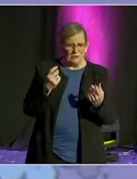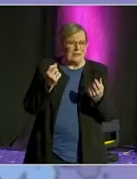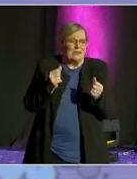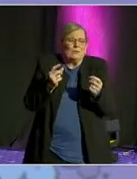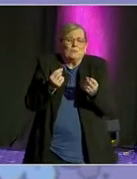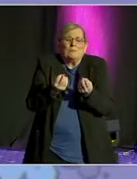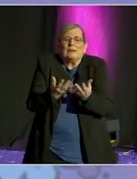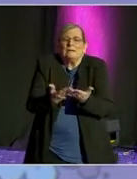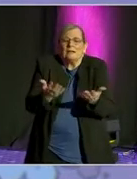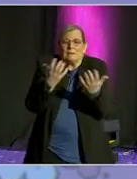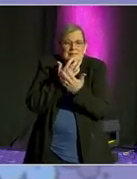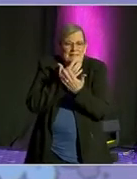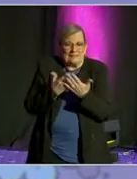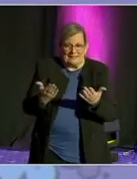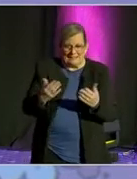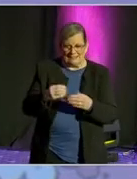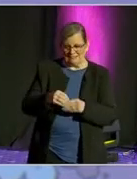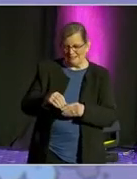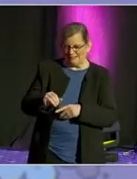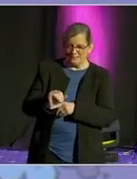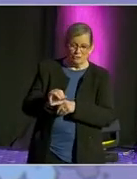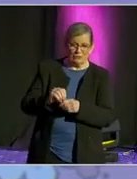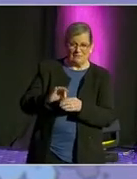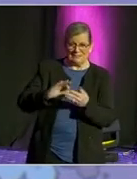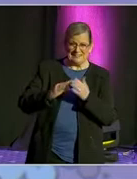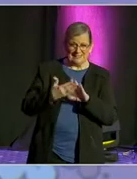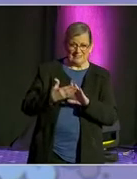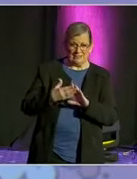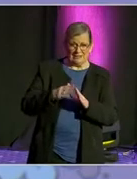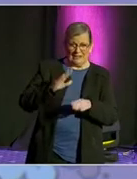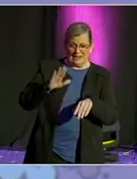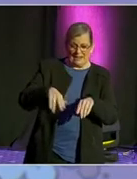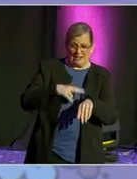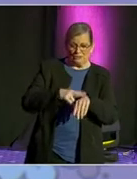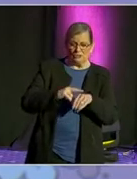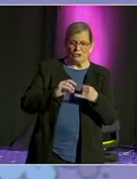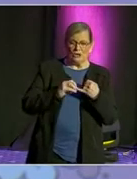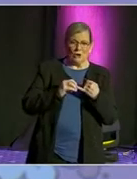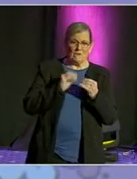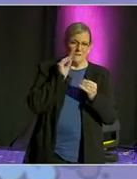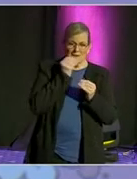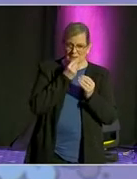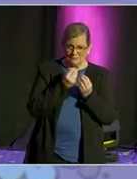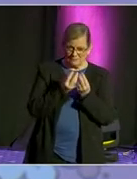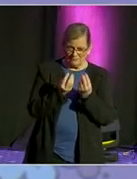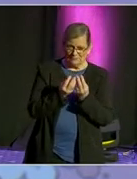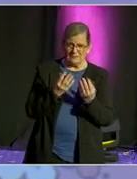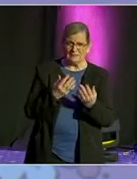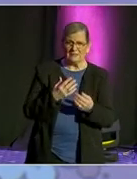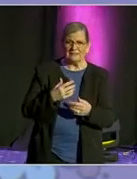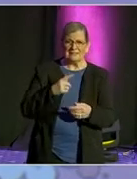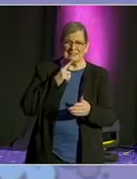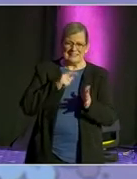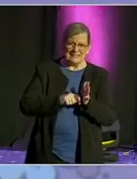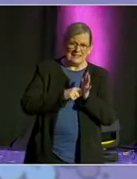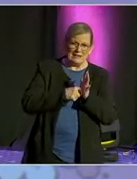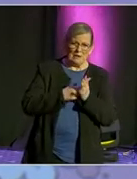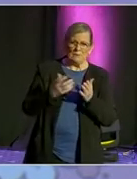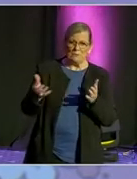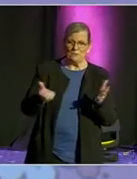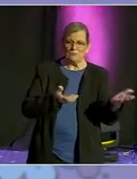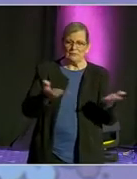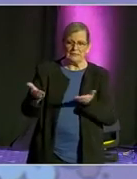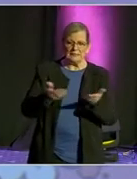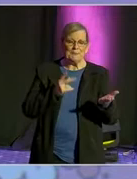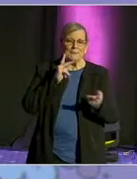socially distance in our city. The National Cherry Blossom Festival for us is the key to helping bringing visitors back to the city. It's